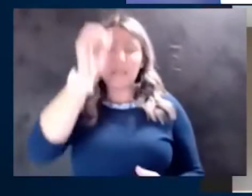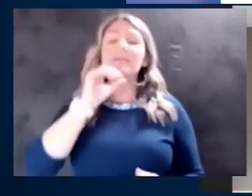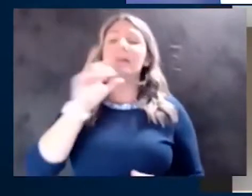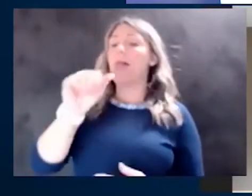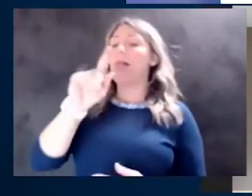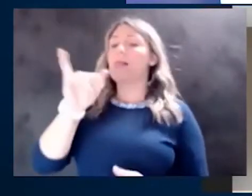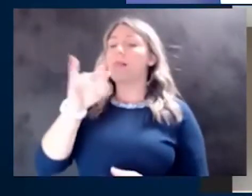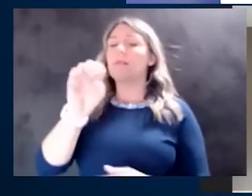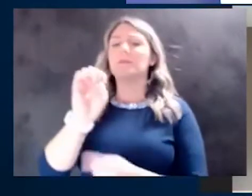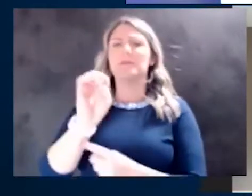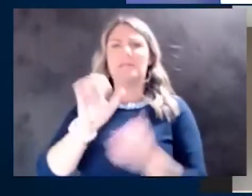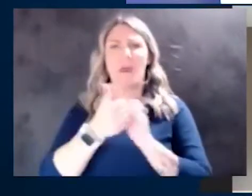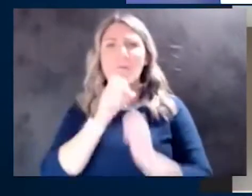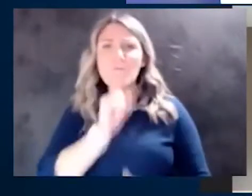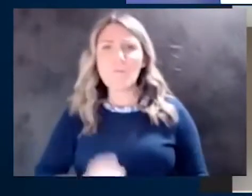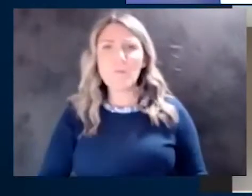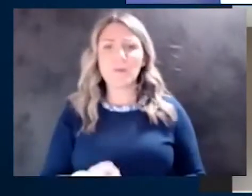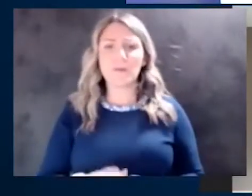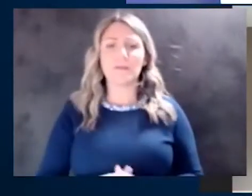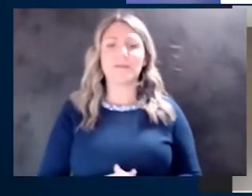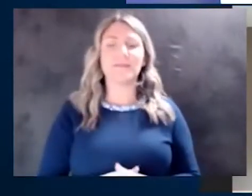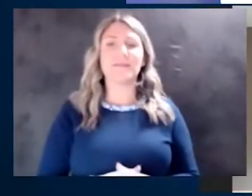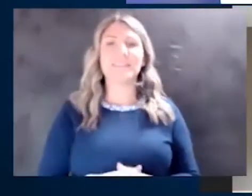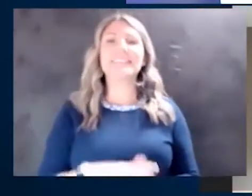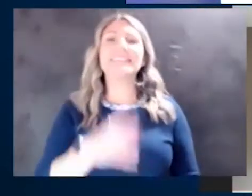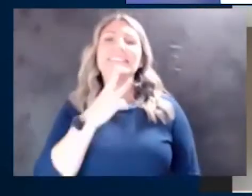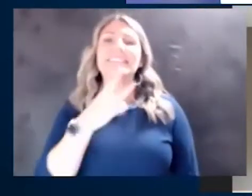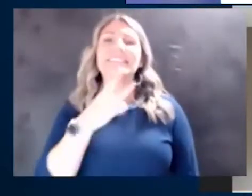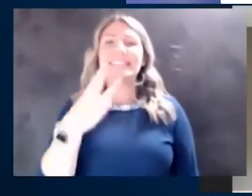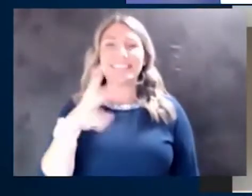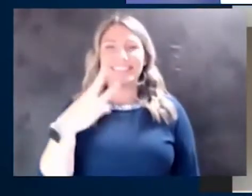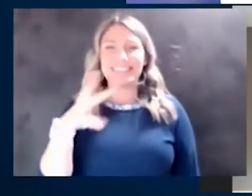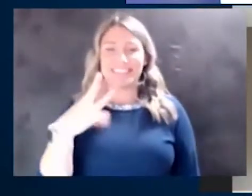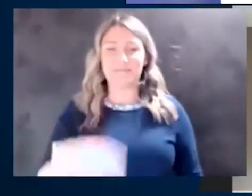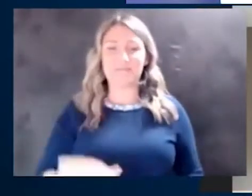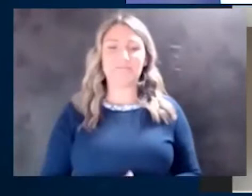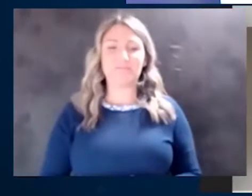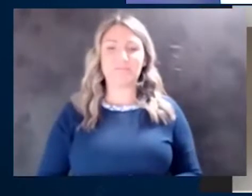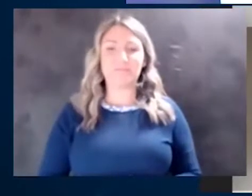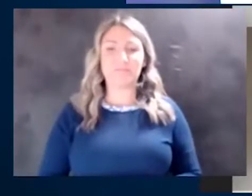you? I'm 16. 16 or 60?